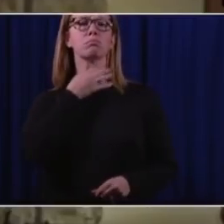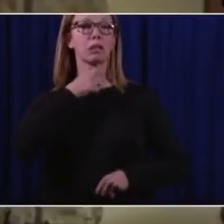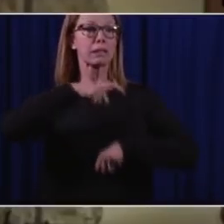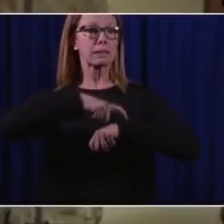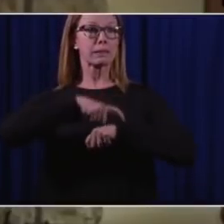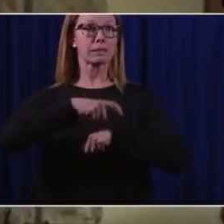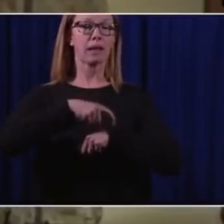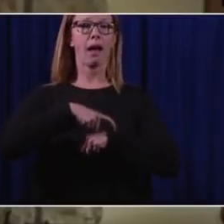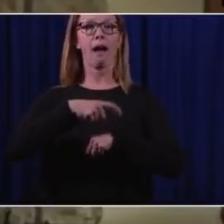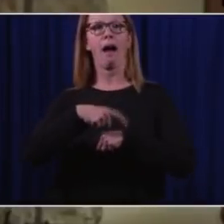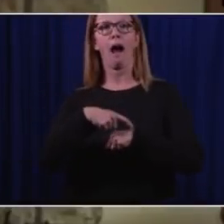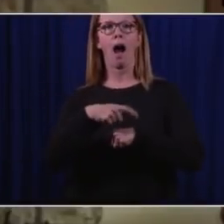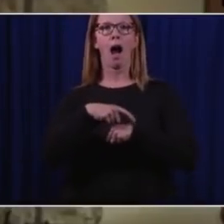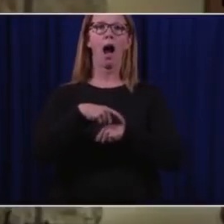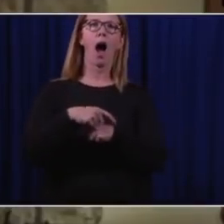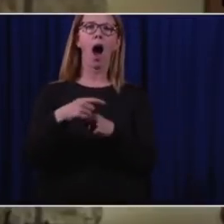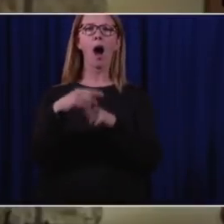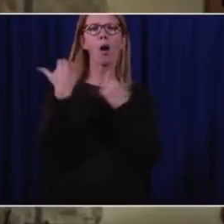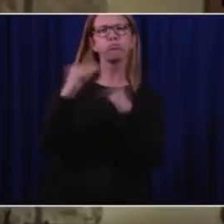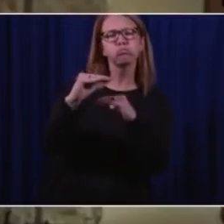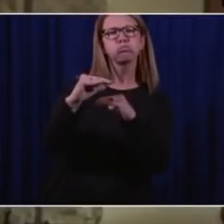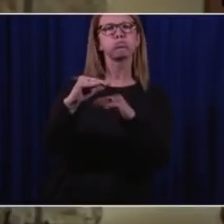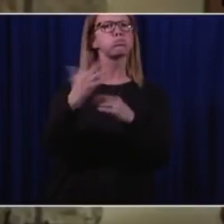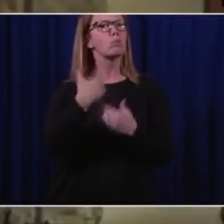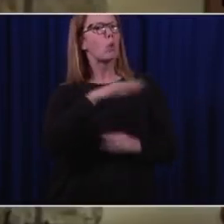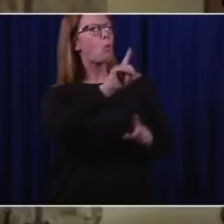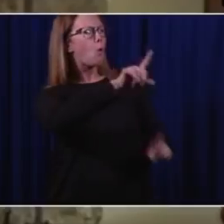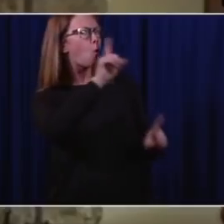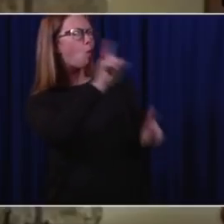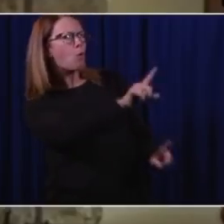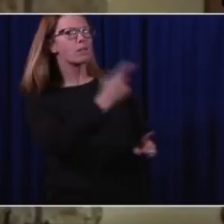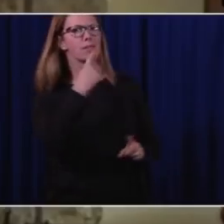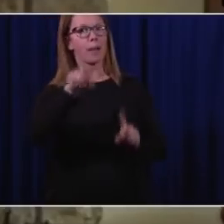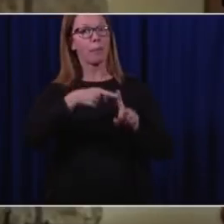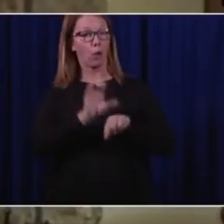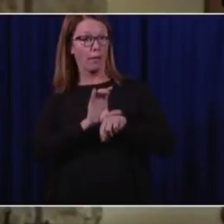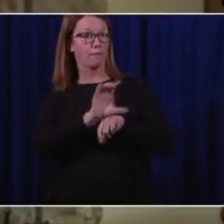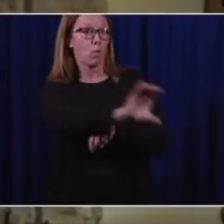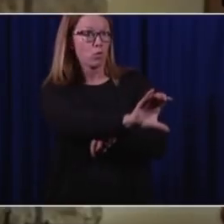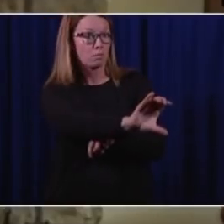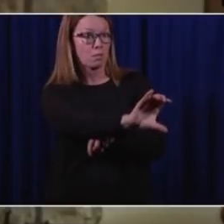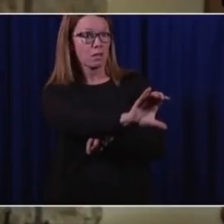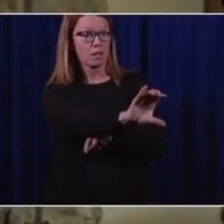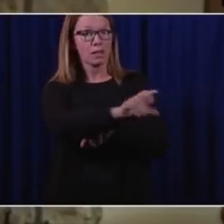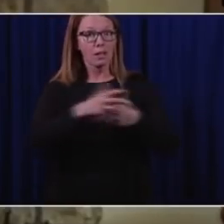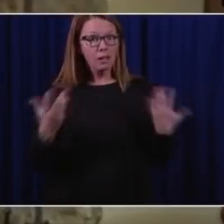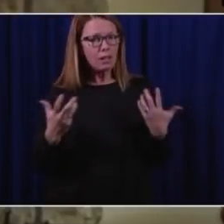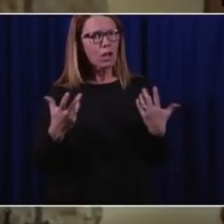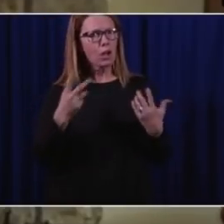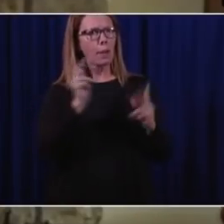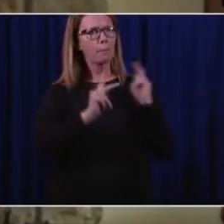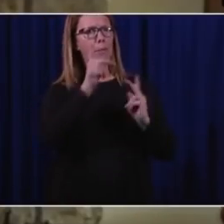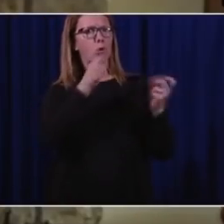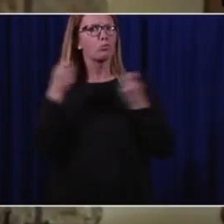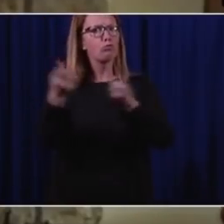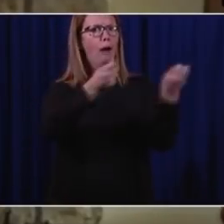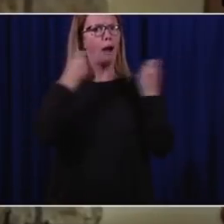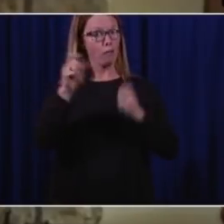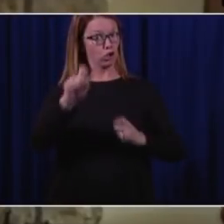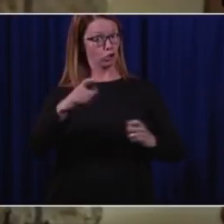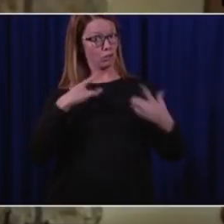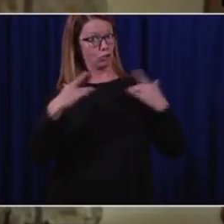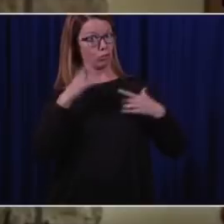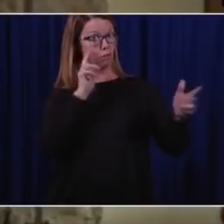tonight. What is your anticipation? What does your order say about enforcement? And for those people who are driving around, should they be fearful of being pulled